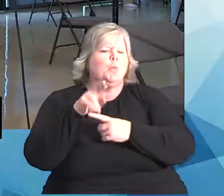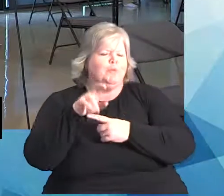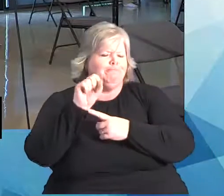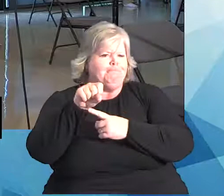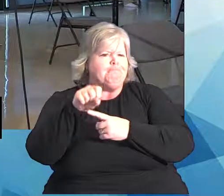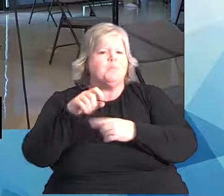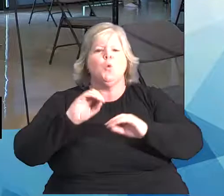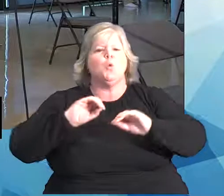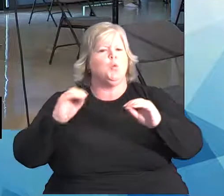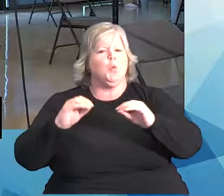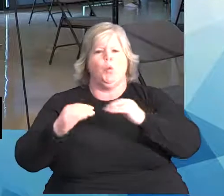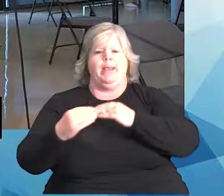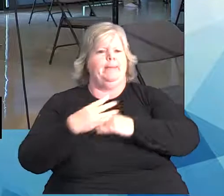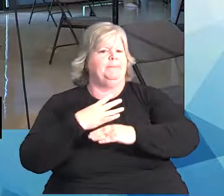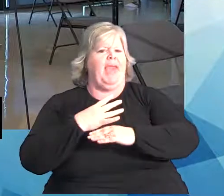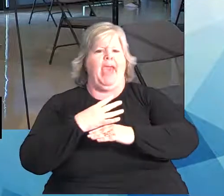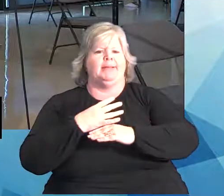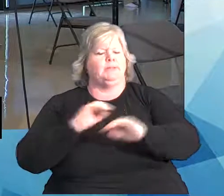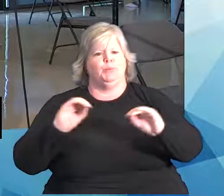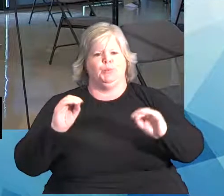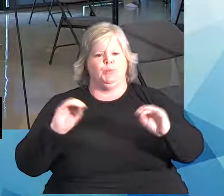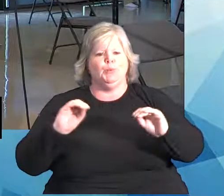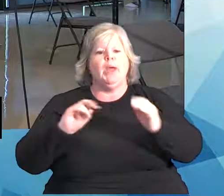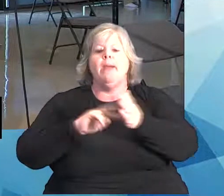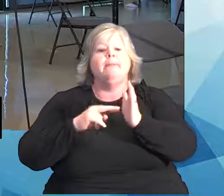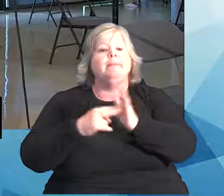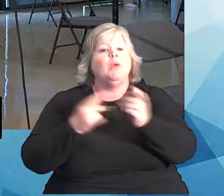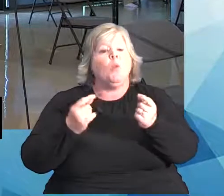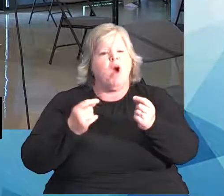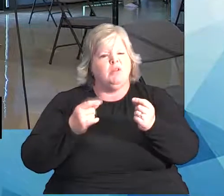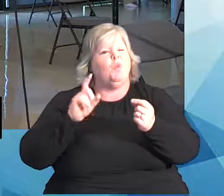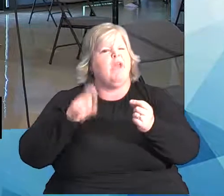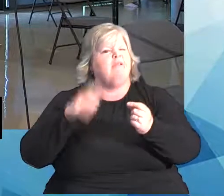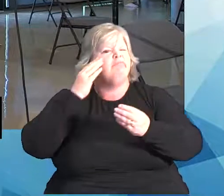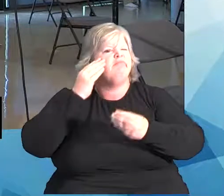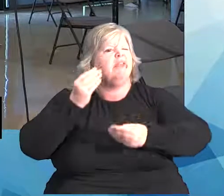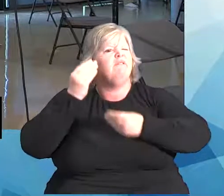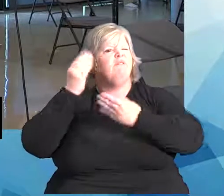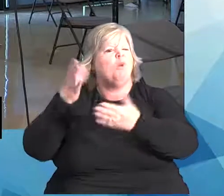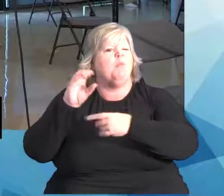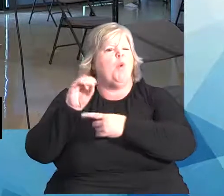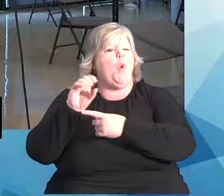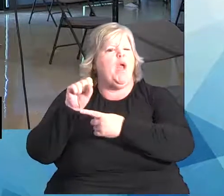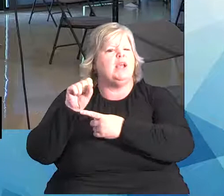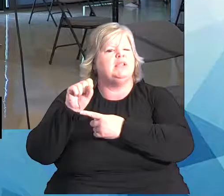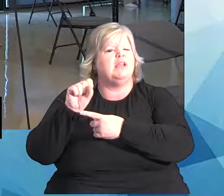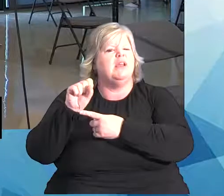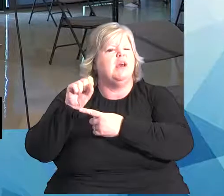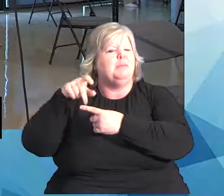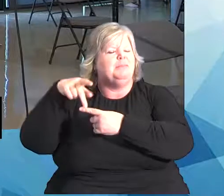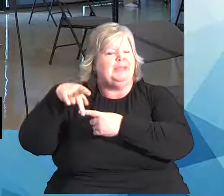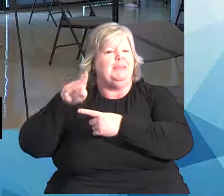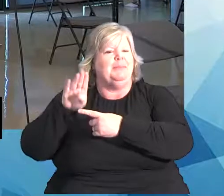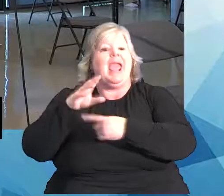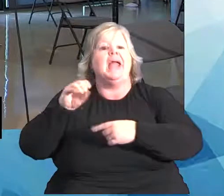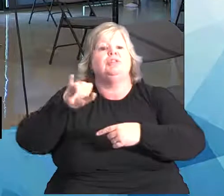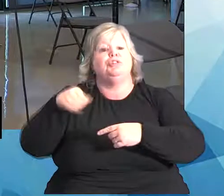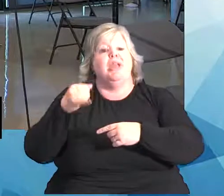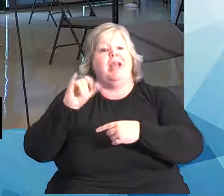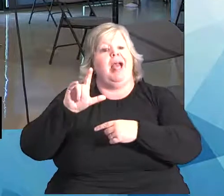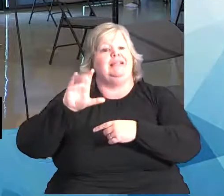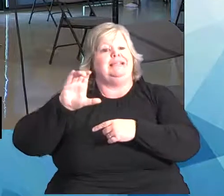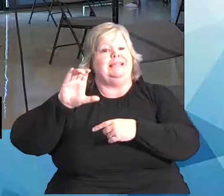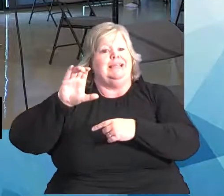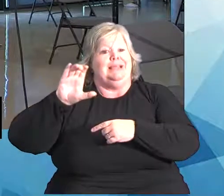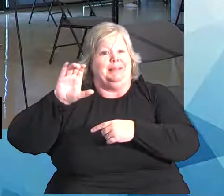no impact. It will just mean that we will have to inform OSPB and JLBC anytime we plan to